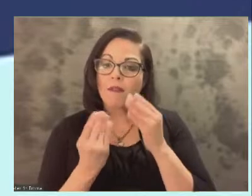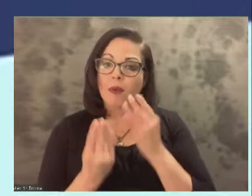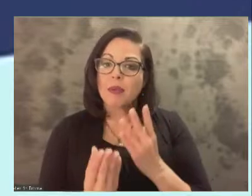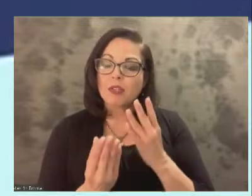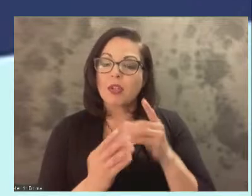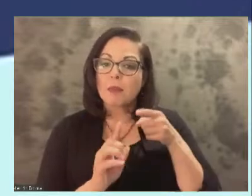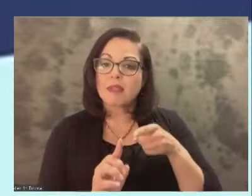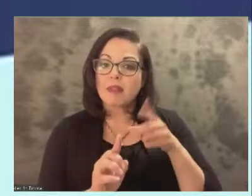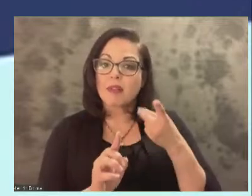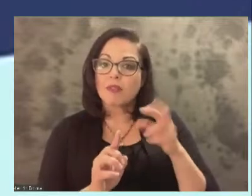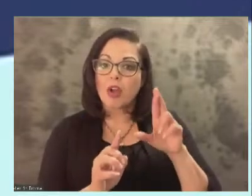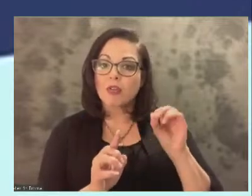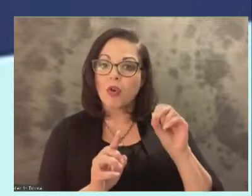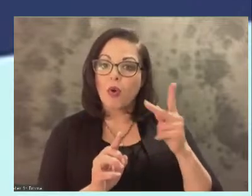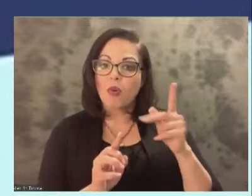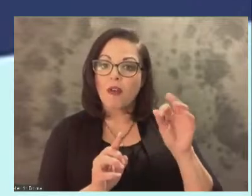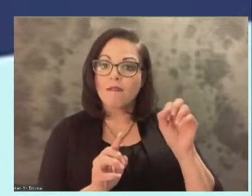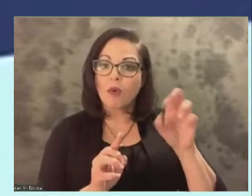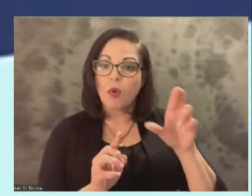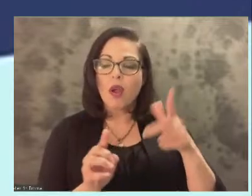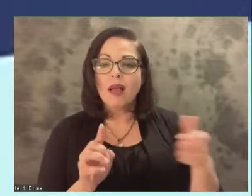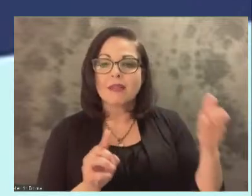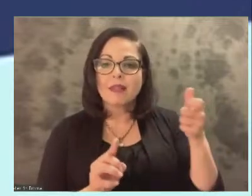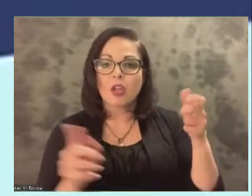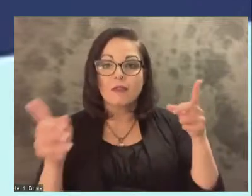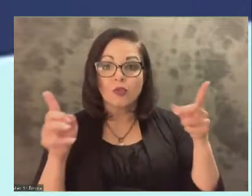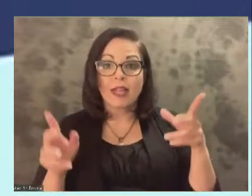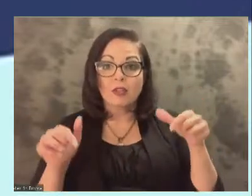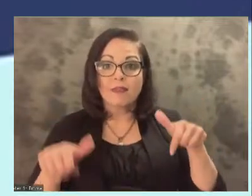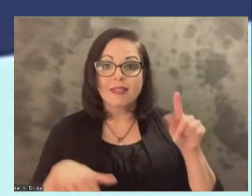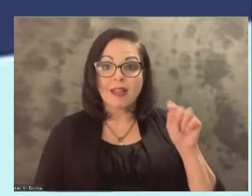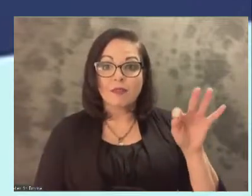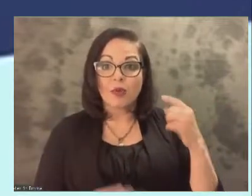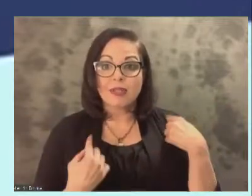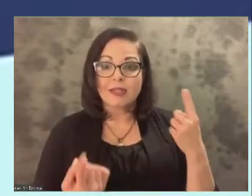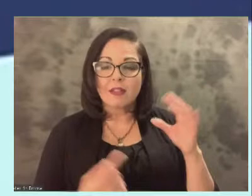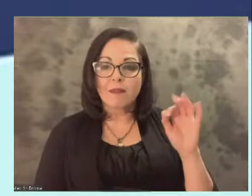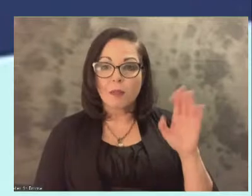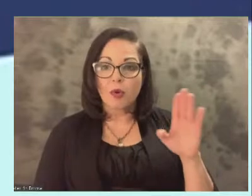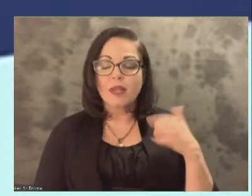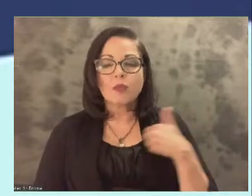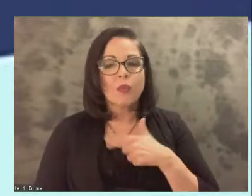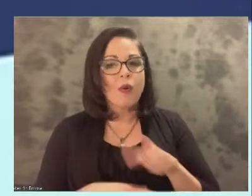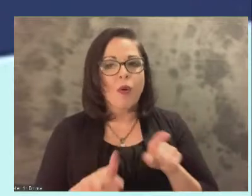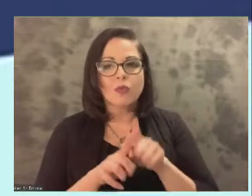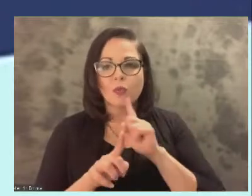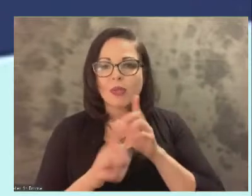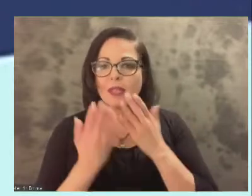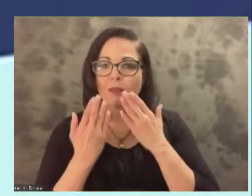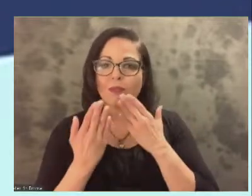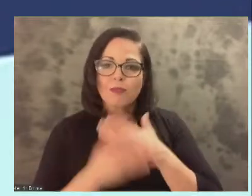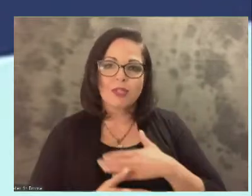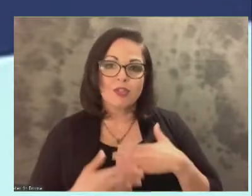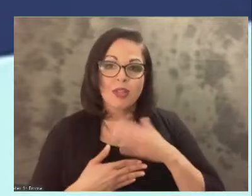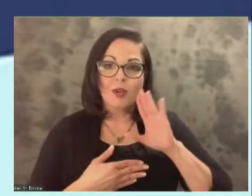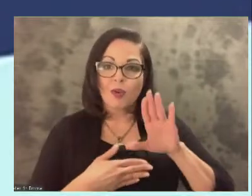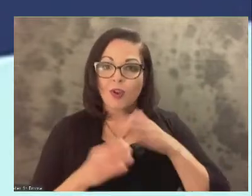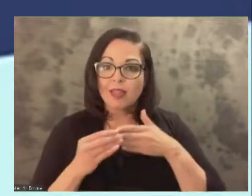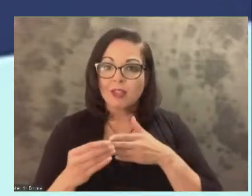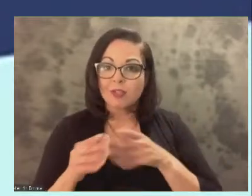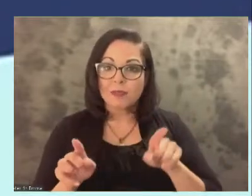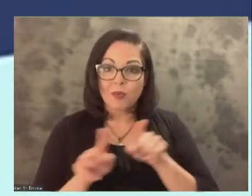Okafor has been serving as Executive Director of this task force since February, and we are also appreciative of her leadership as